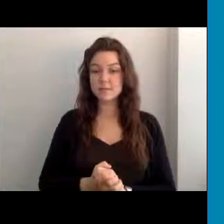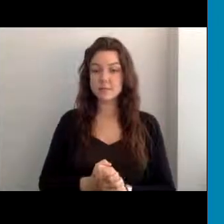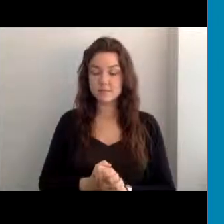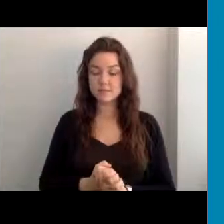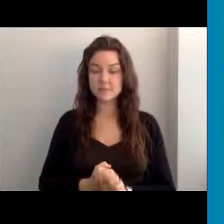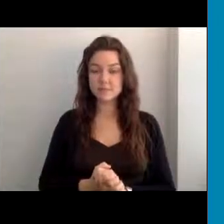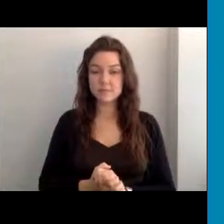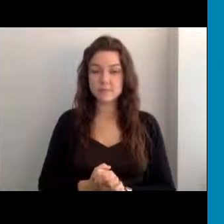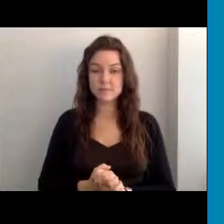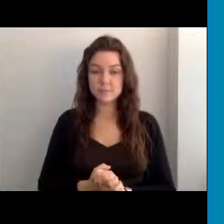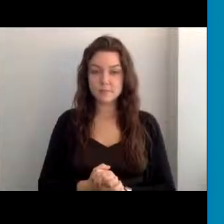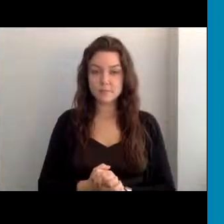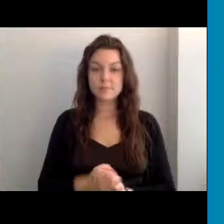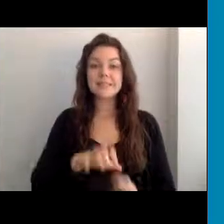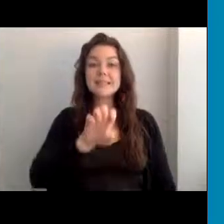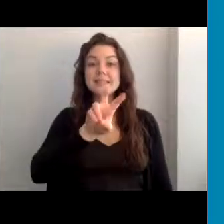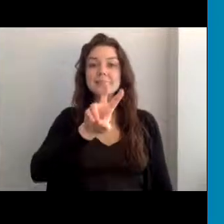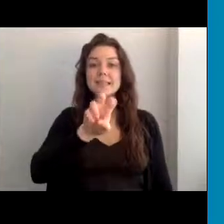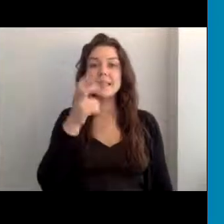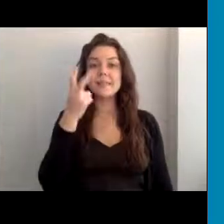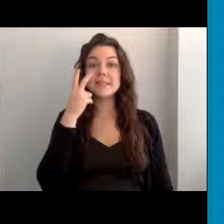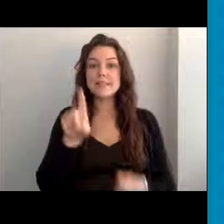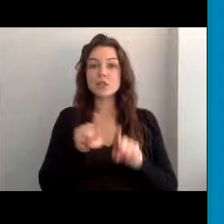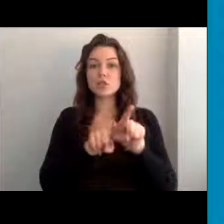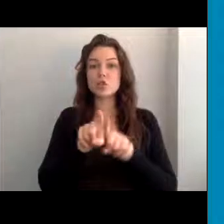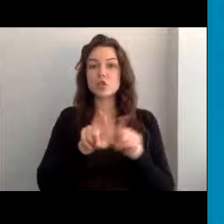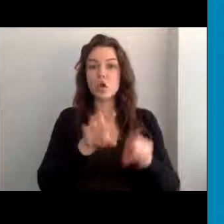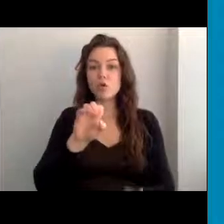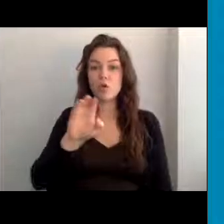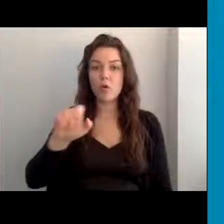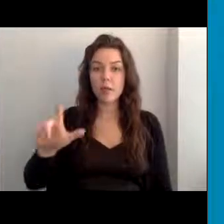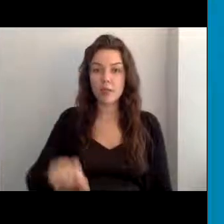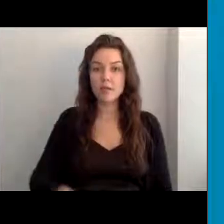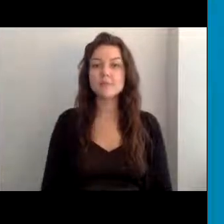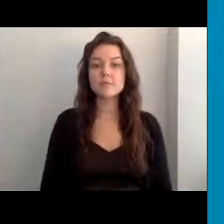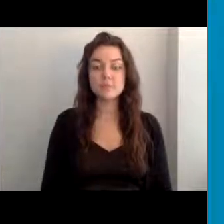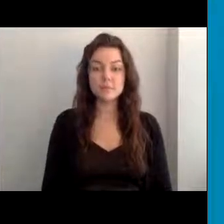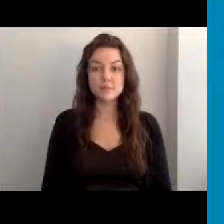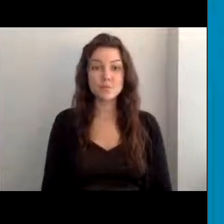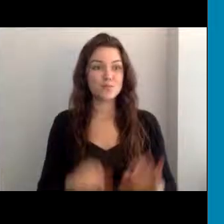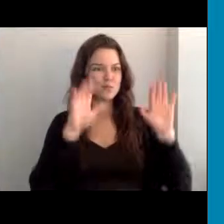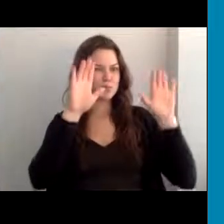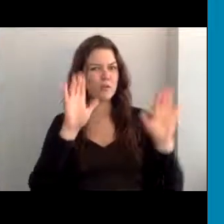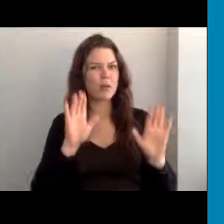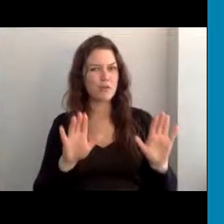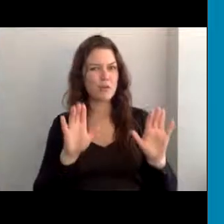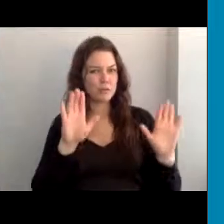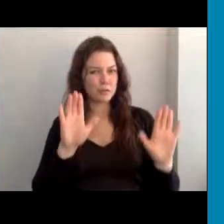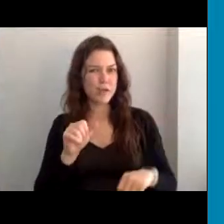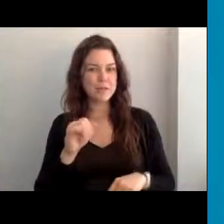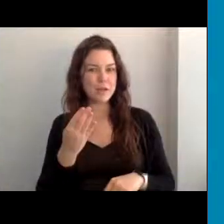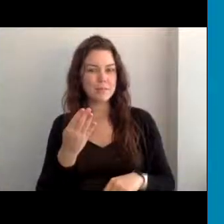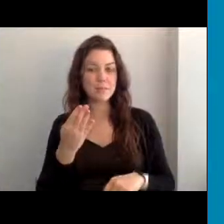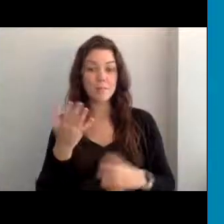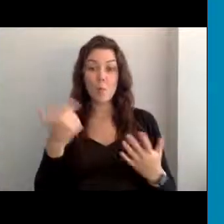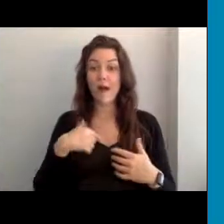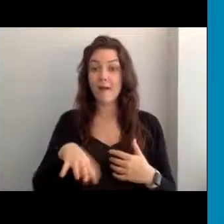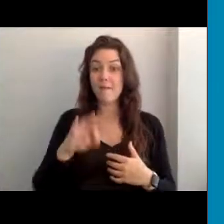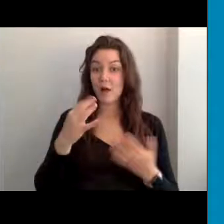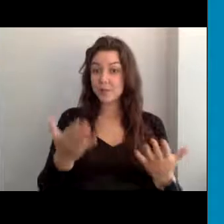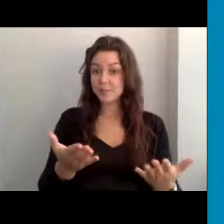few. Oh, and Eve sees star coral. All Wonderful. right. You guys have done an excellent job. Here's what I found in this section of a